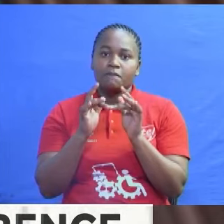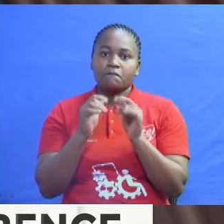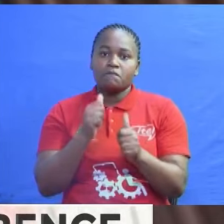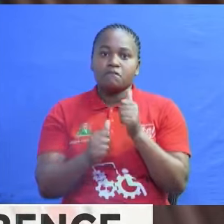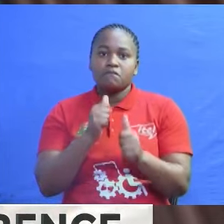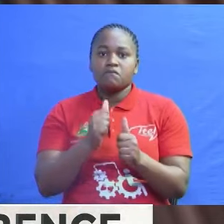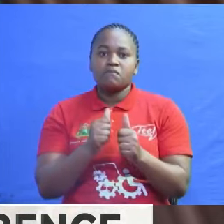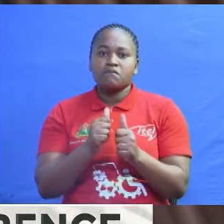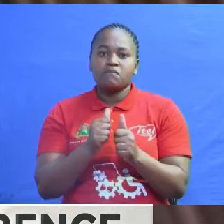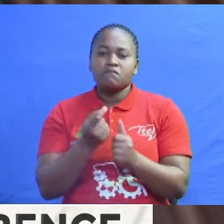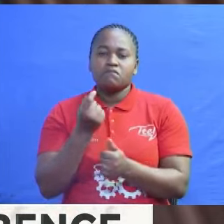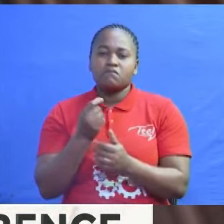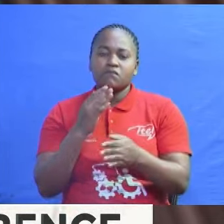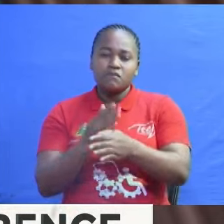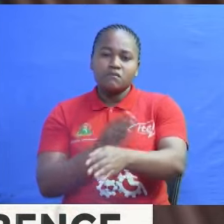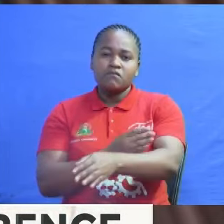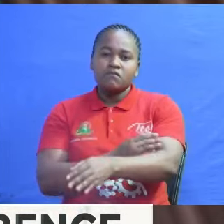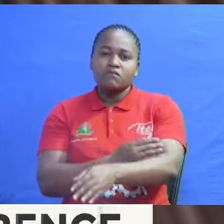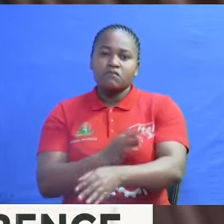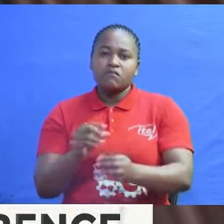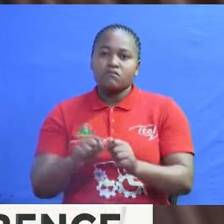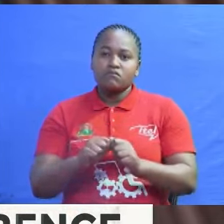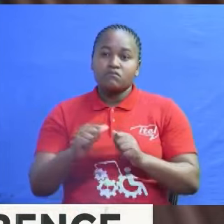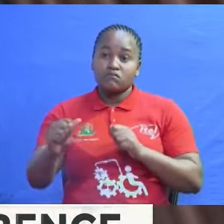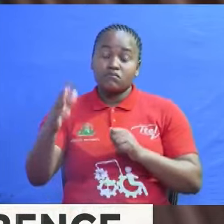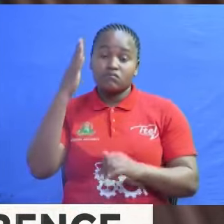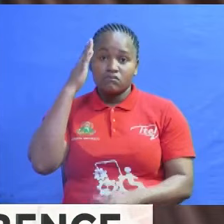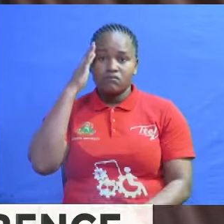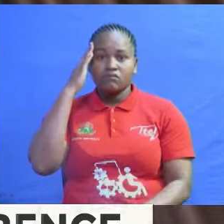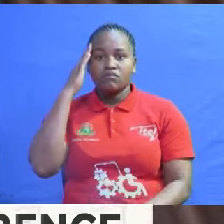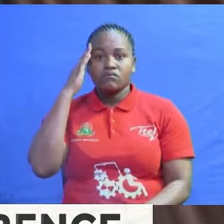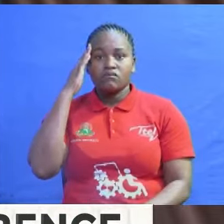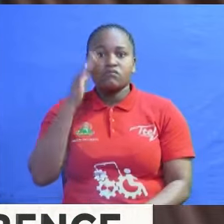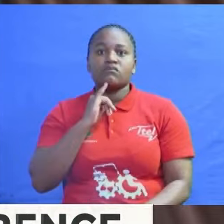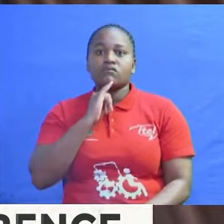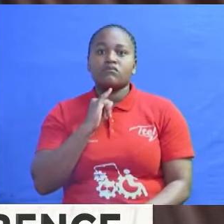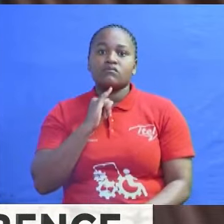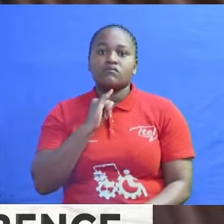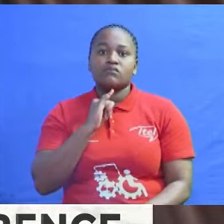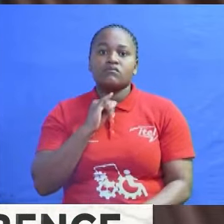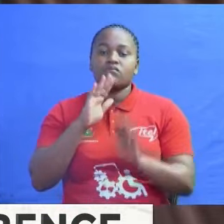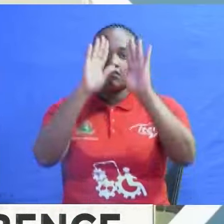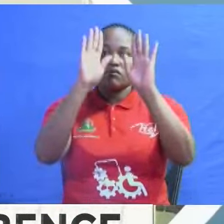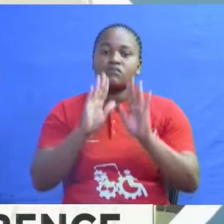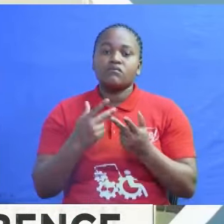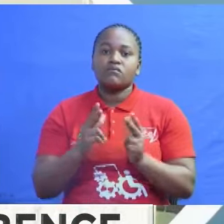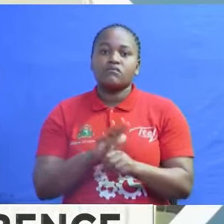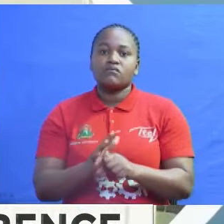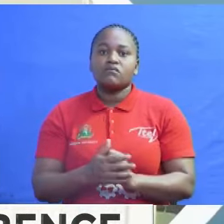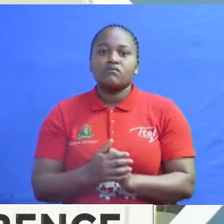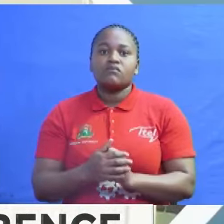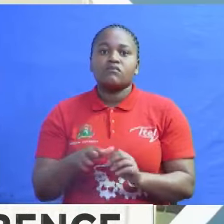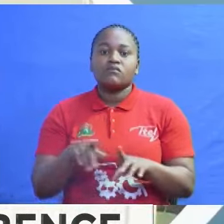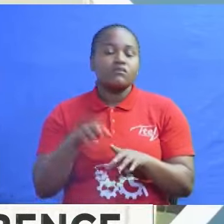which is really an improvement of distance education, is so, so important. As you